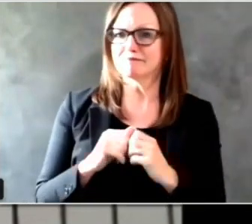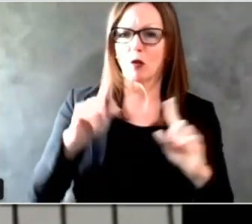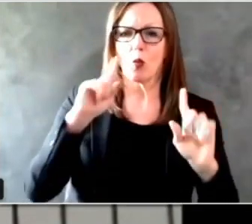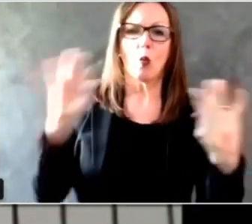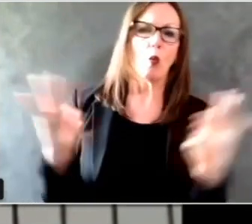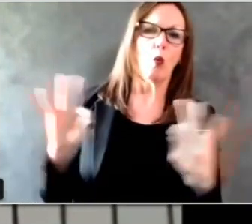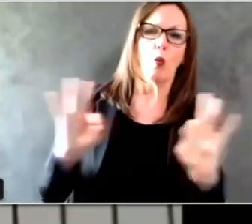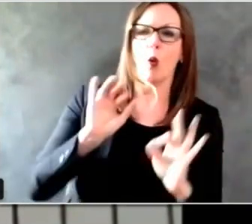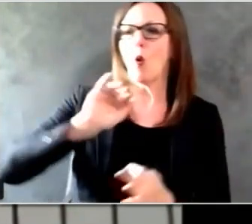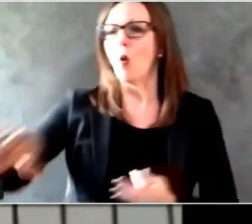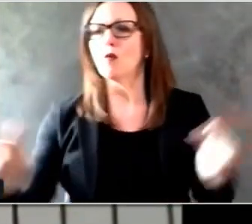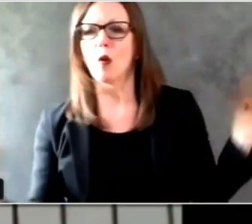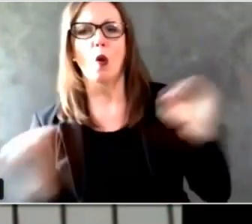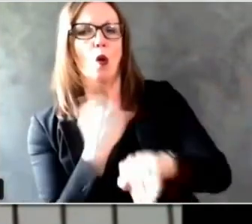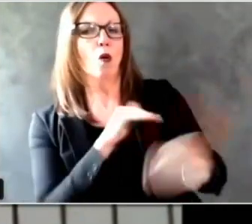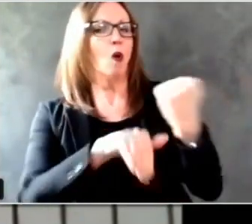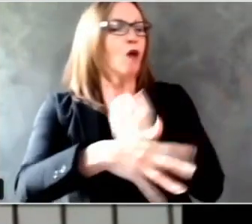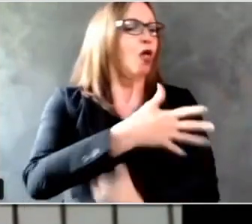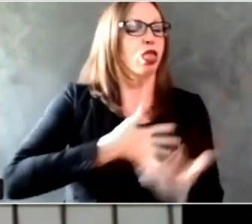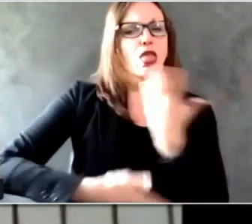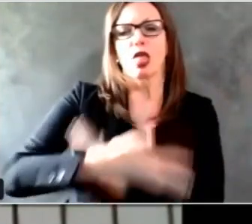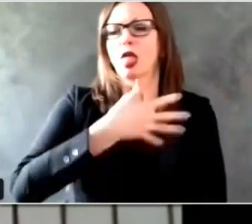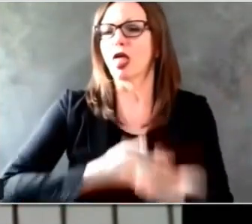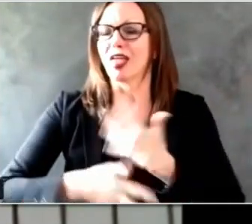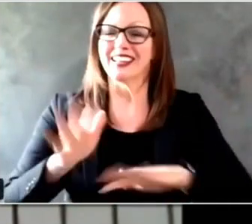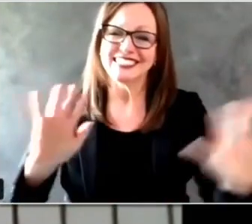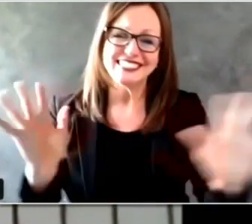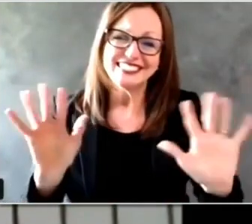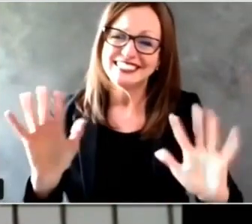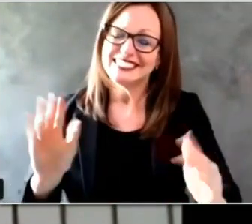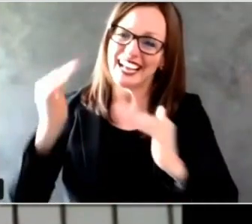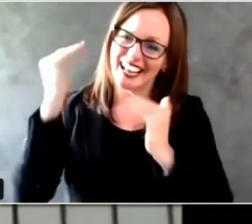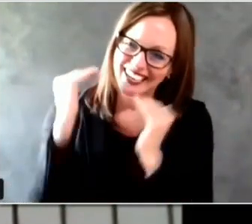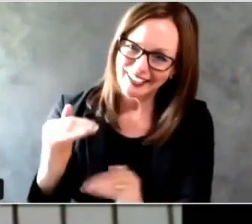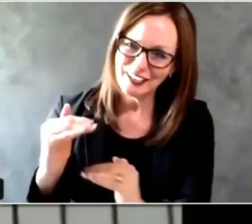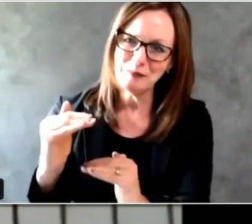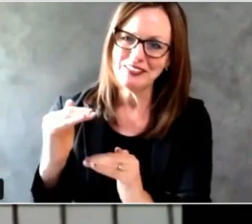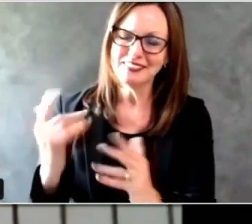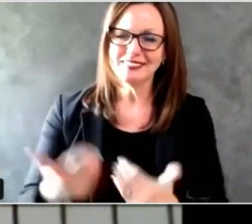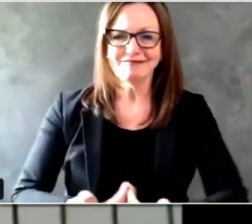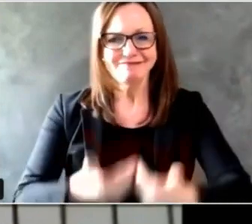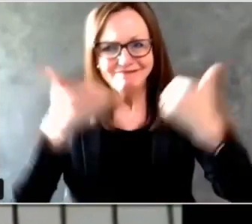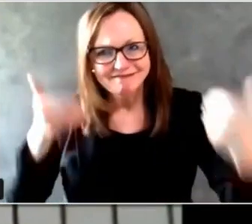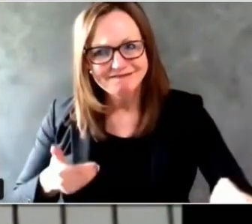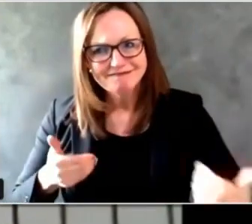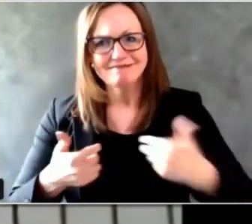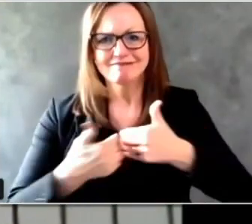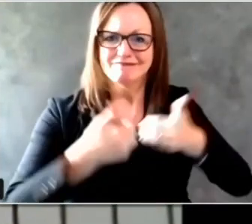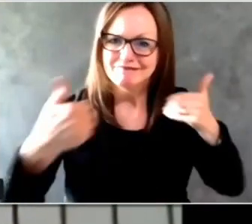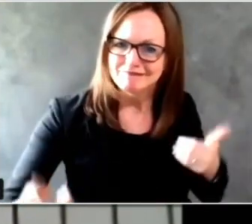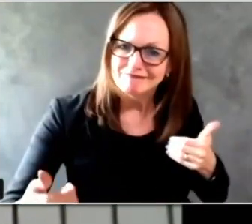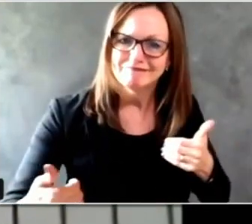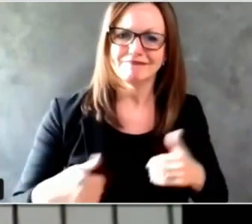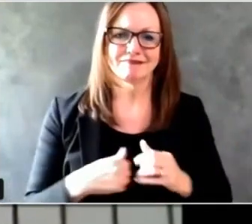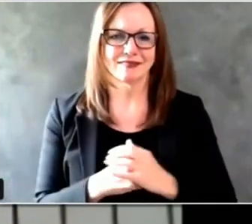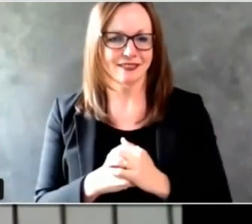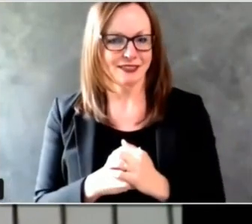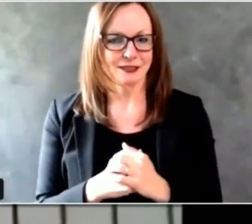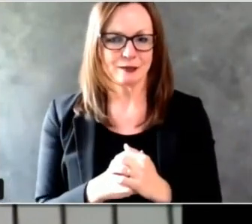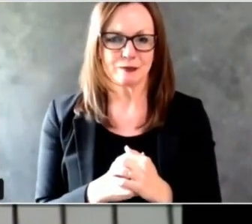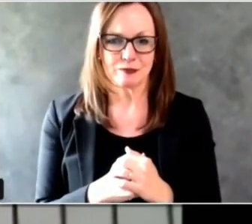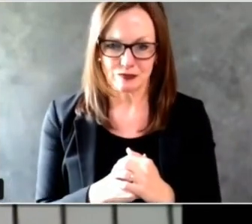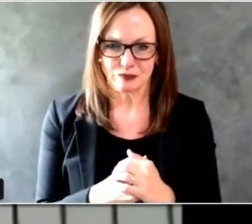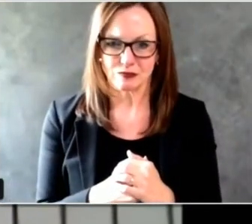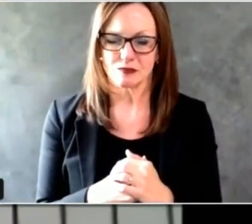symptoms you should watch out for: a cough, shortness of breath, fever, chills, sore throat,